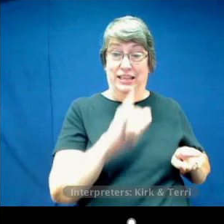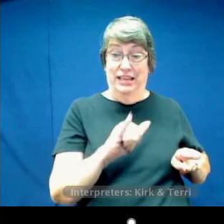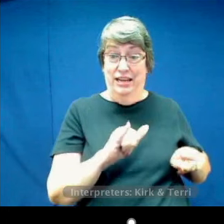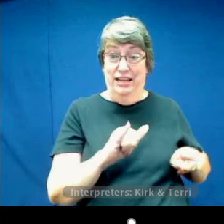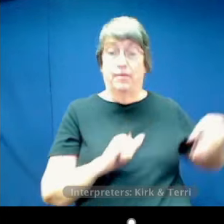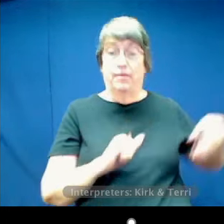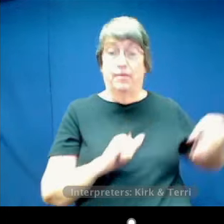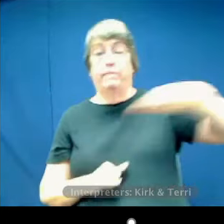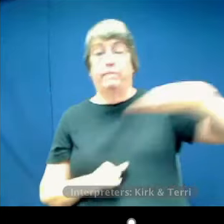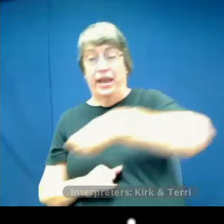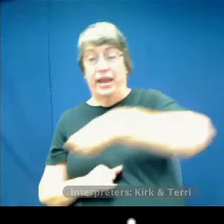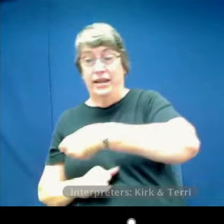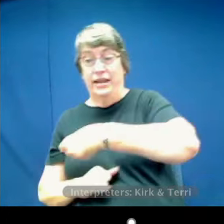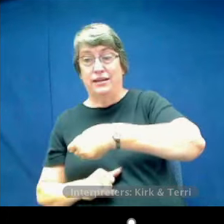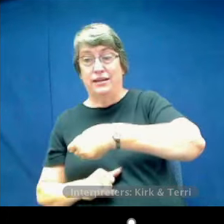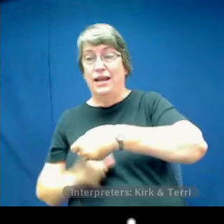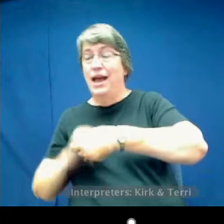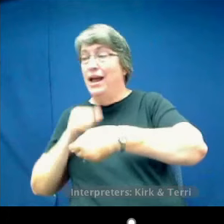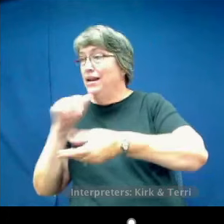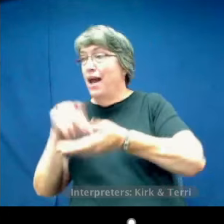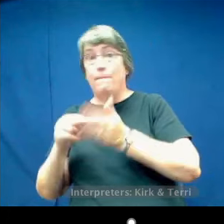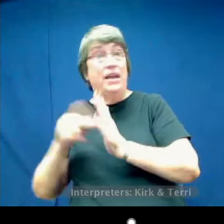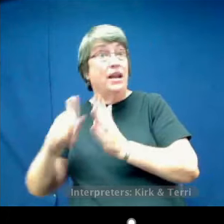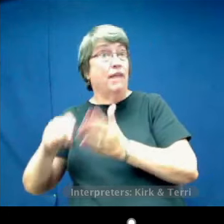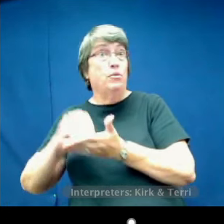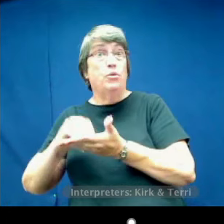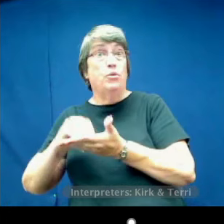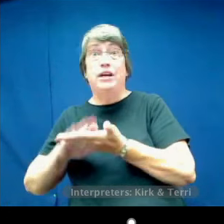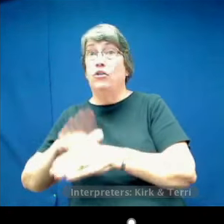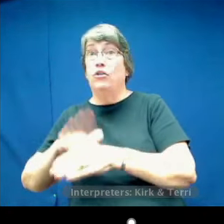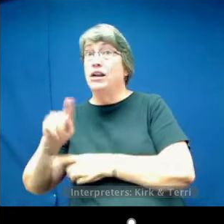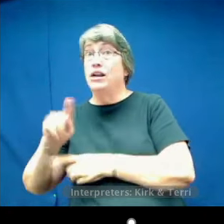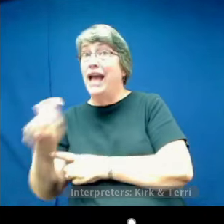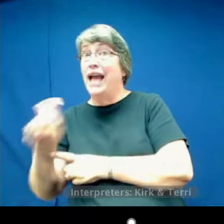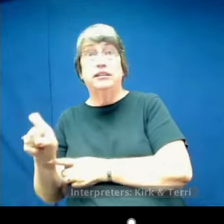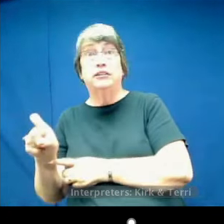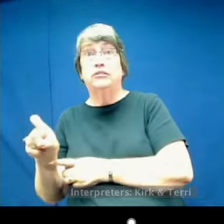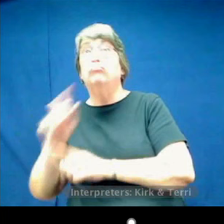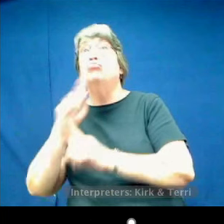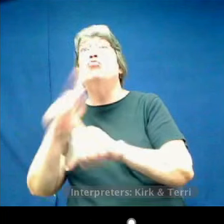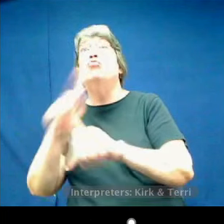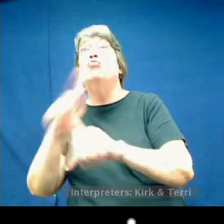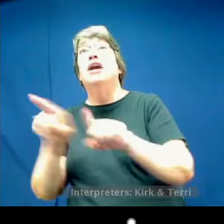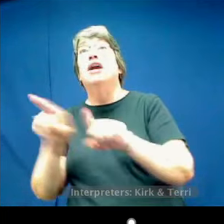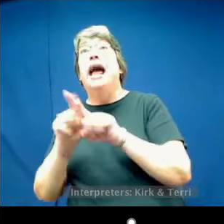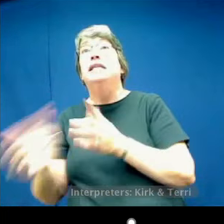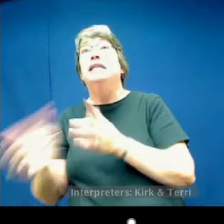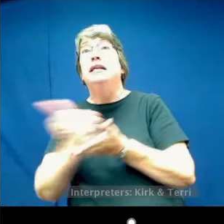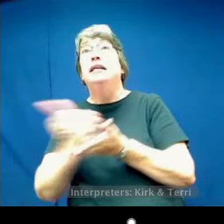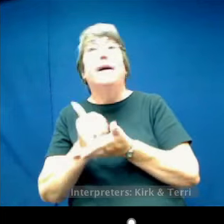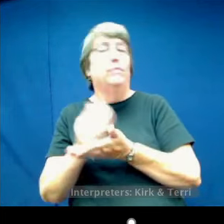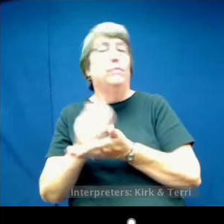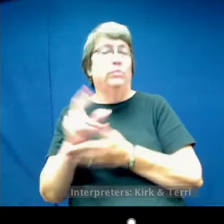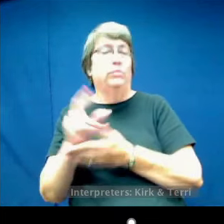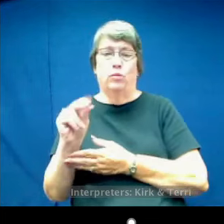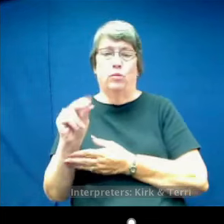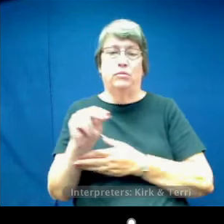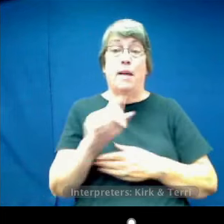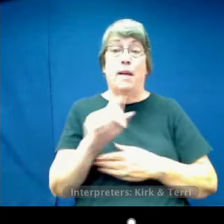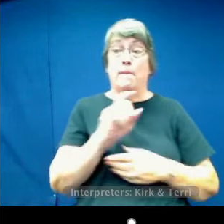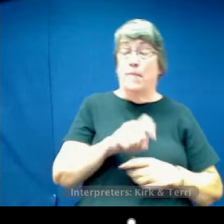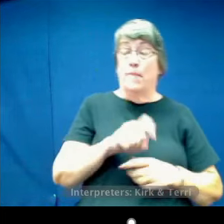who gets the support, and it's not deductible for the person paying for it. All 50 states have